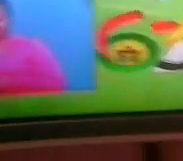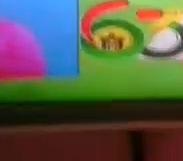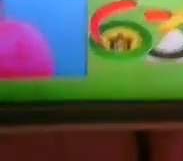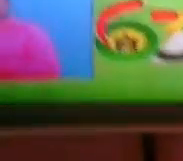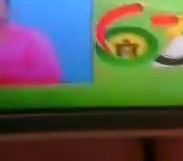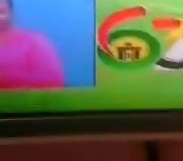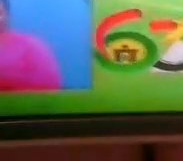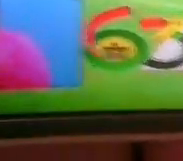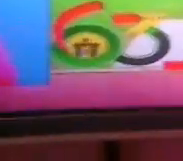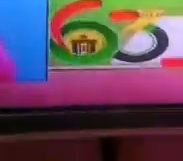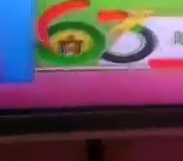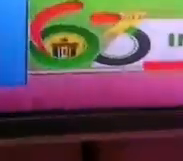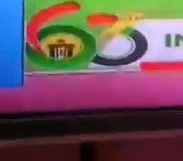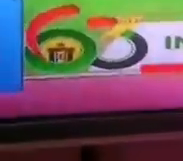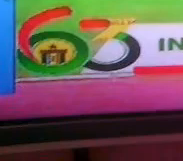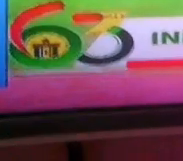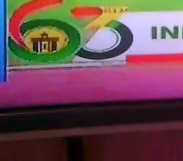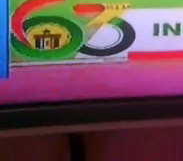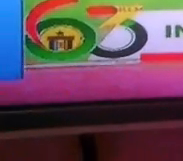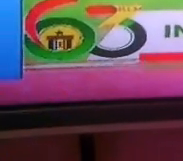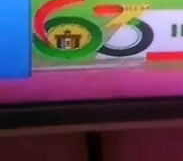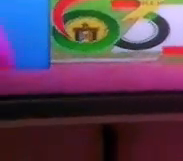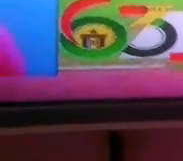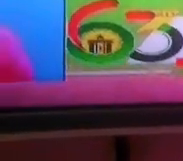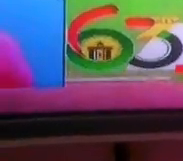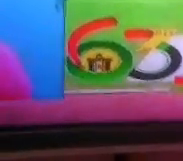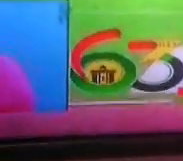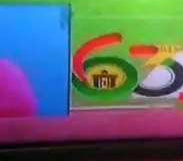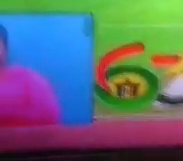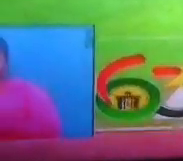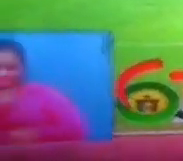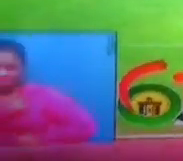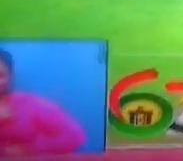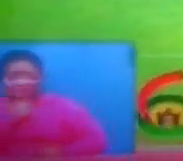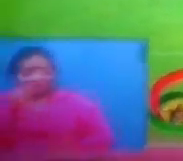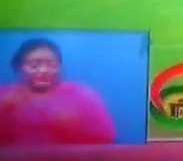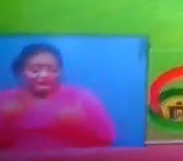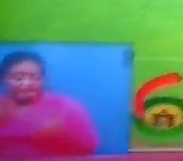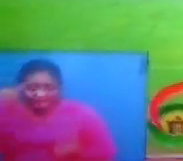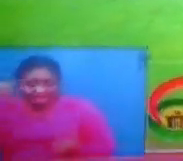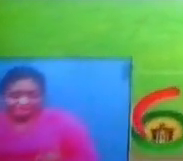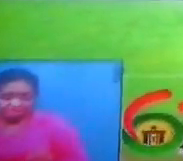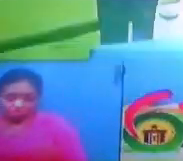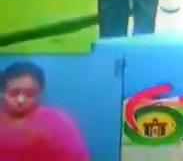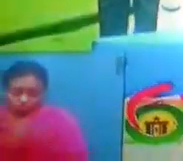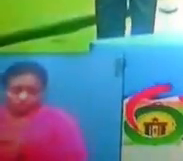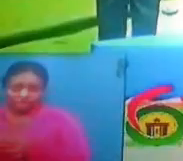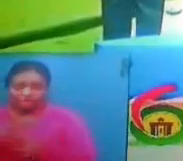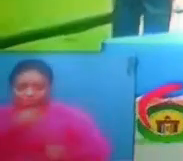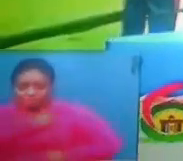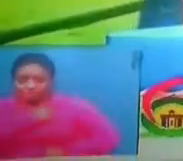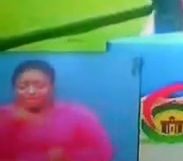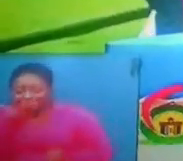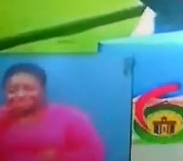on display, showing us what staff they are made of. And if you have ideas of joining the military,